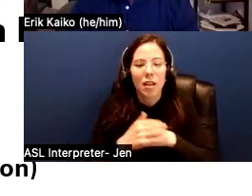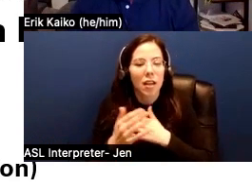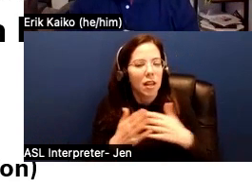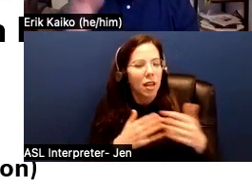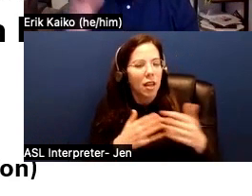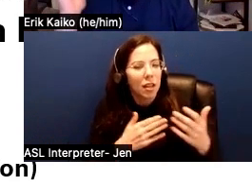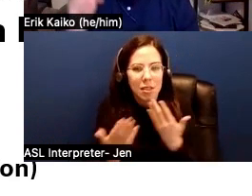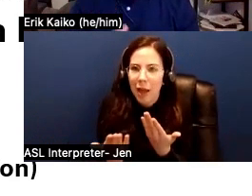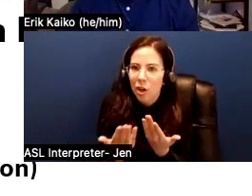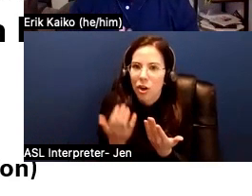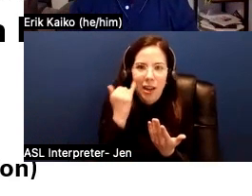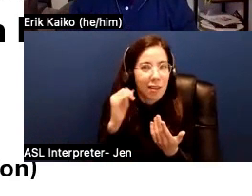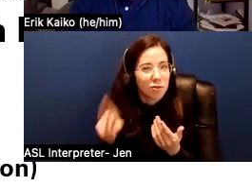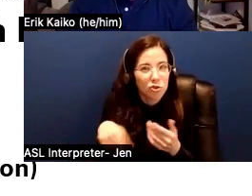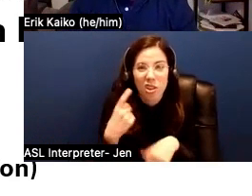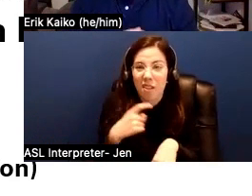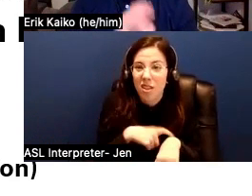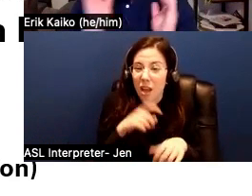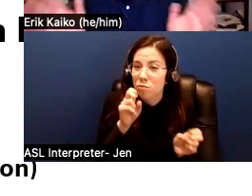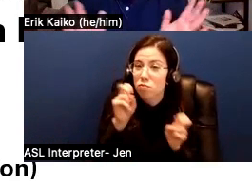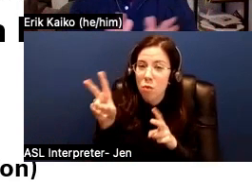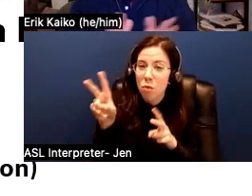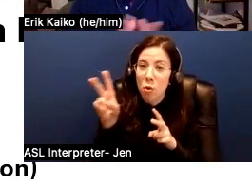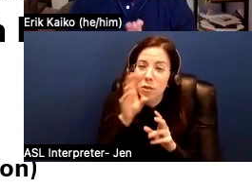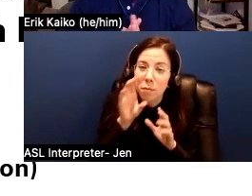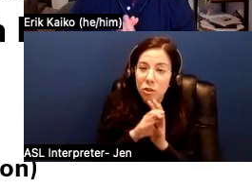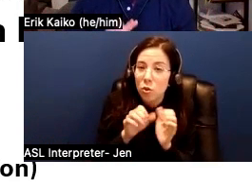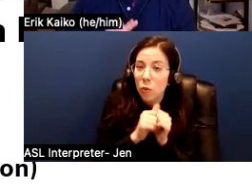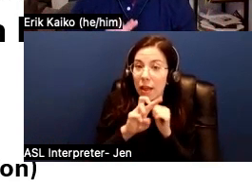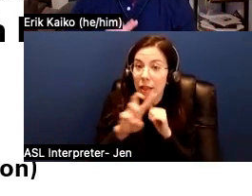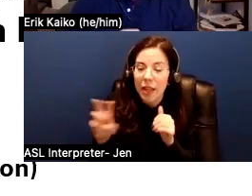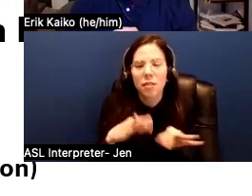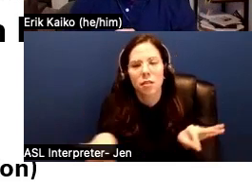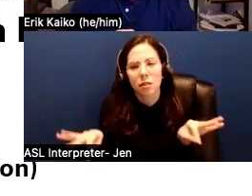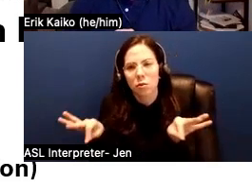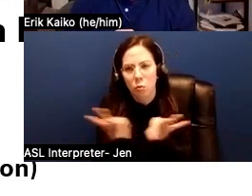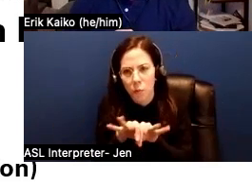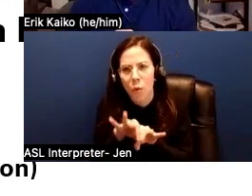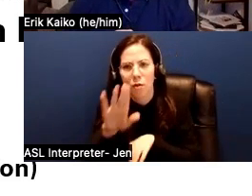out with a link, like it is that.